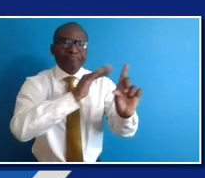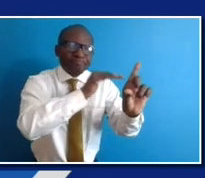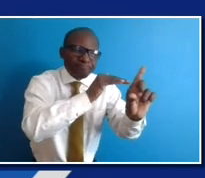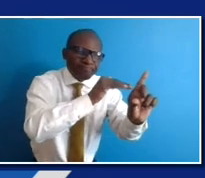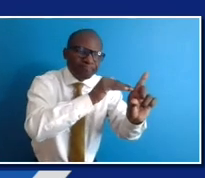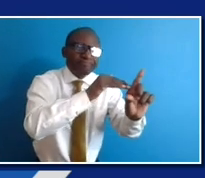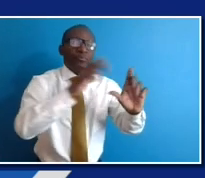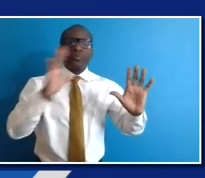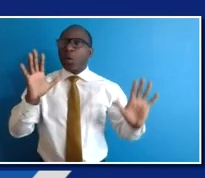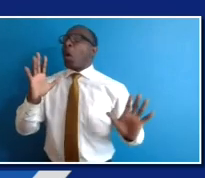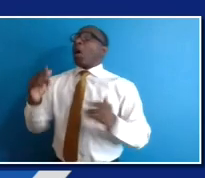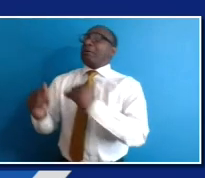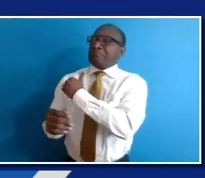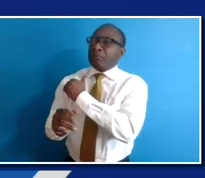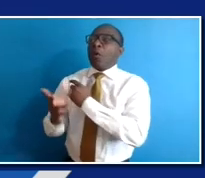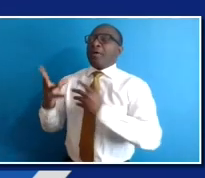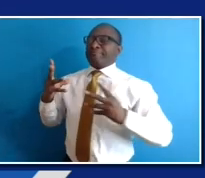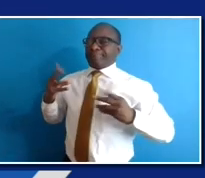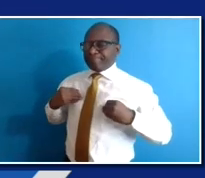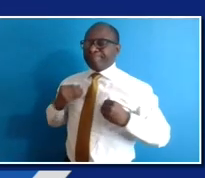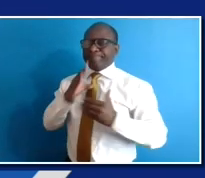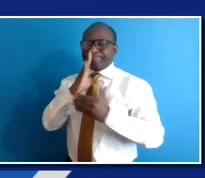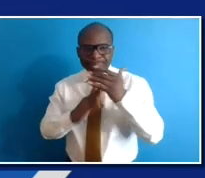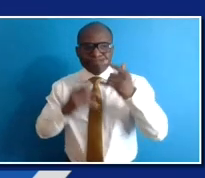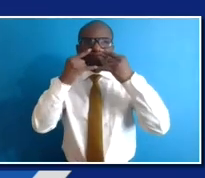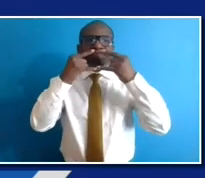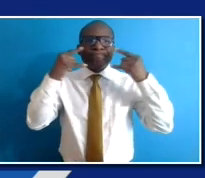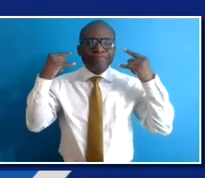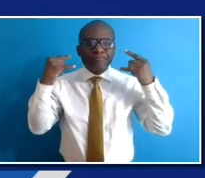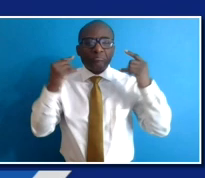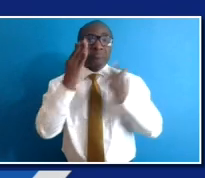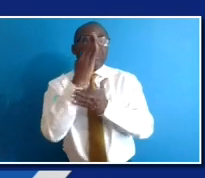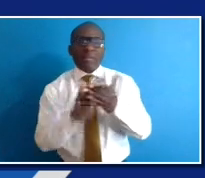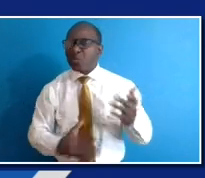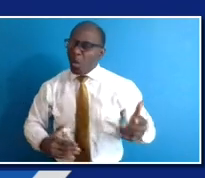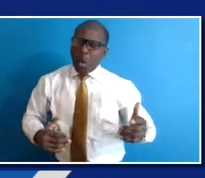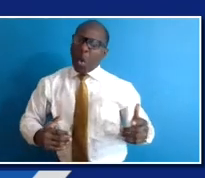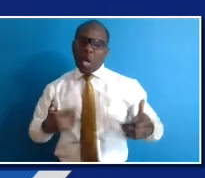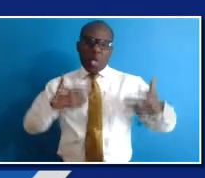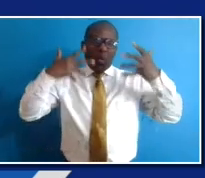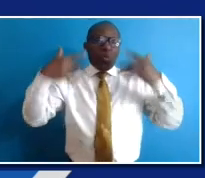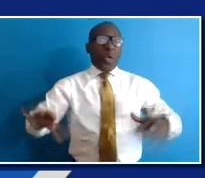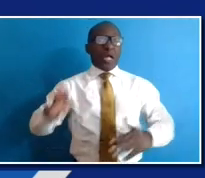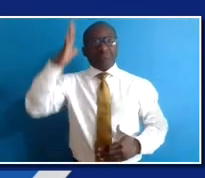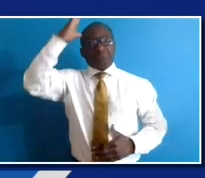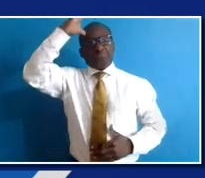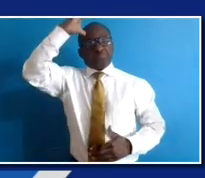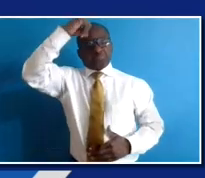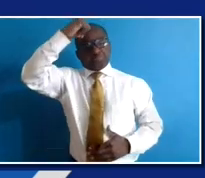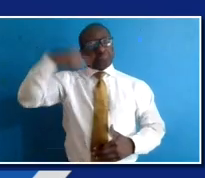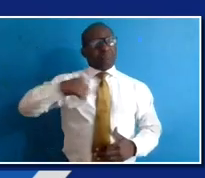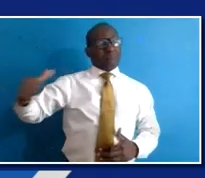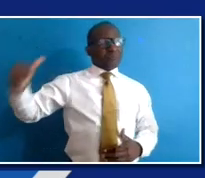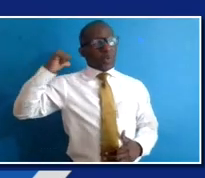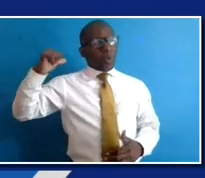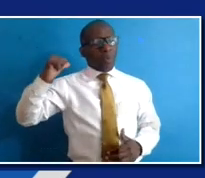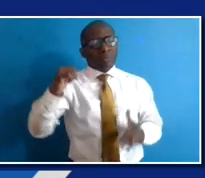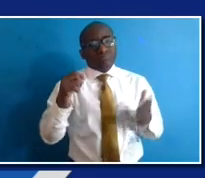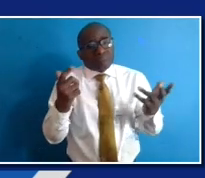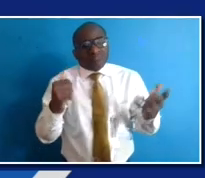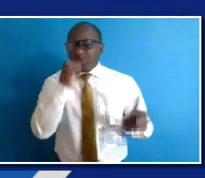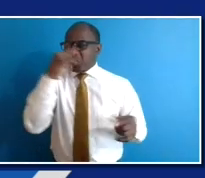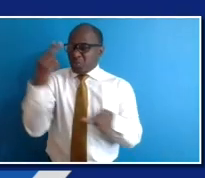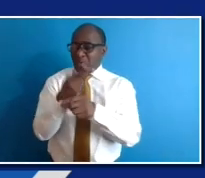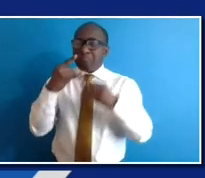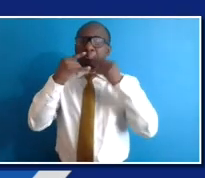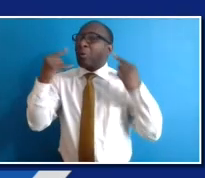mask wearing is, in their mind, not appropriate, not relevant. I could argue with them, but what's the argument going to accomplish? They're